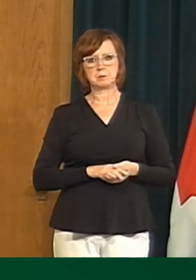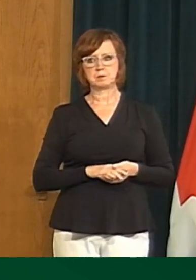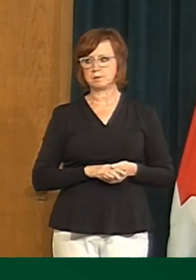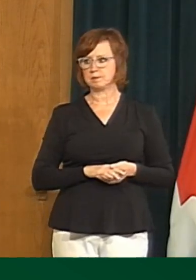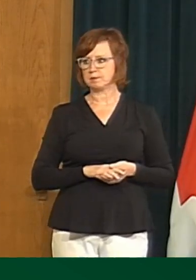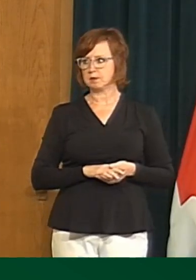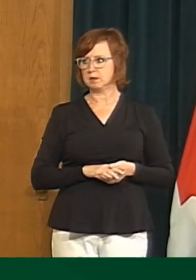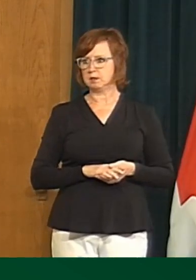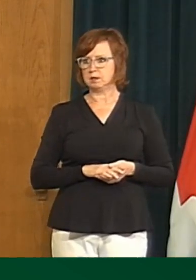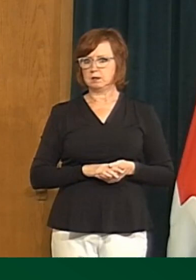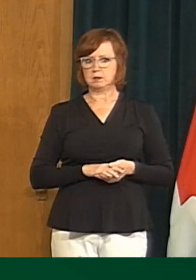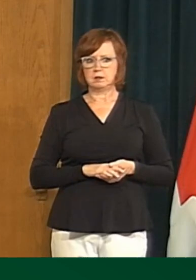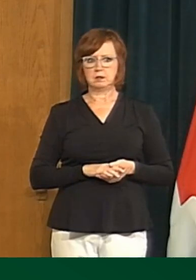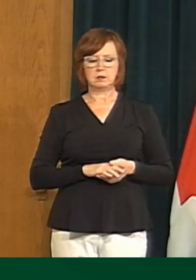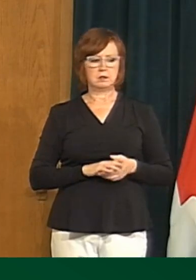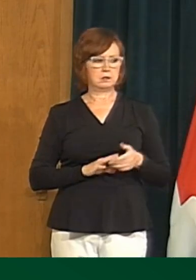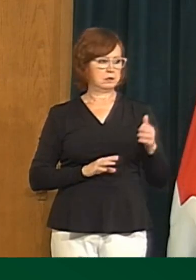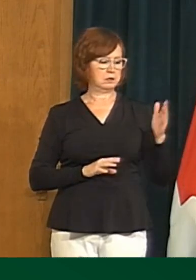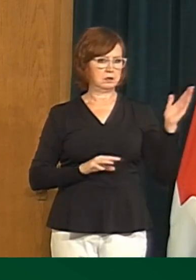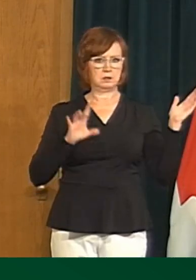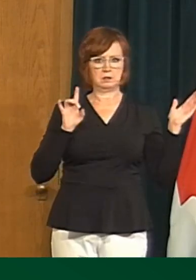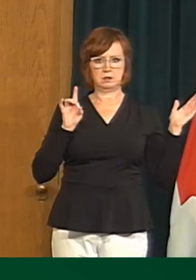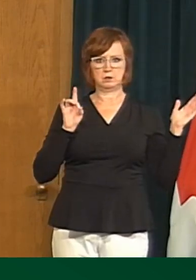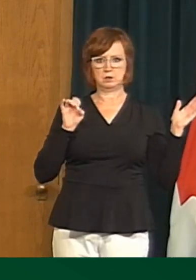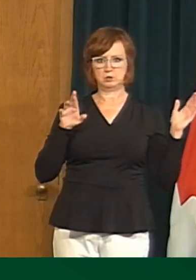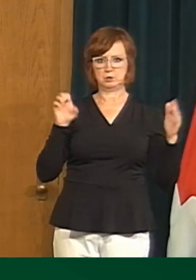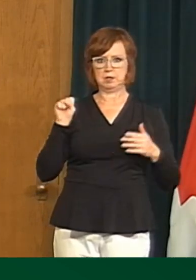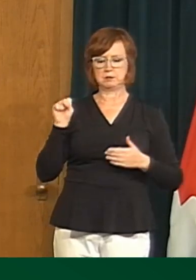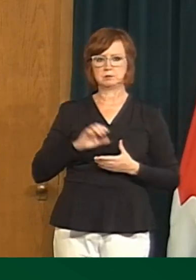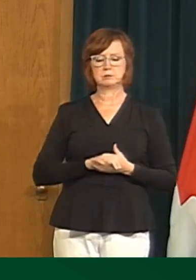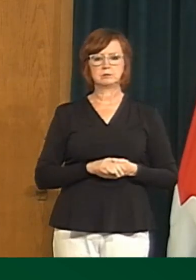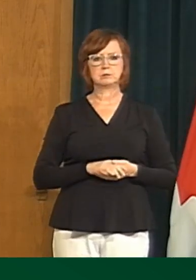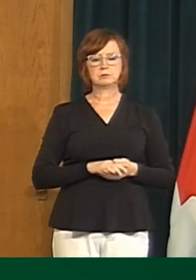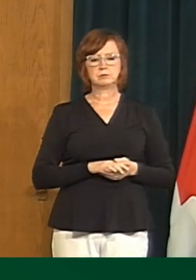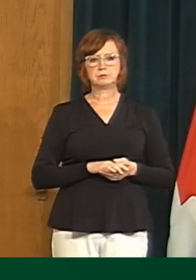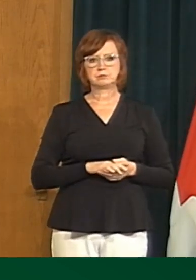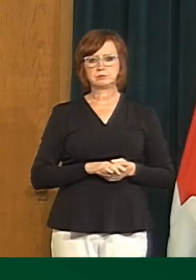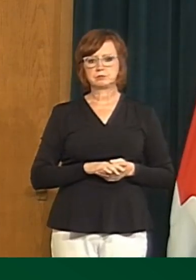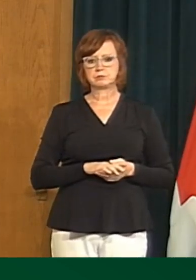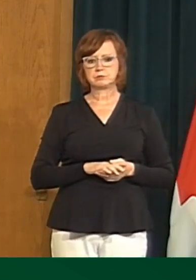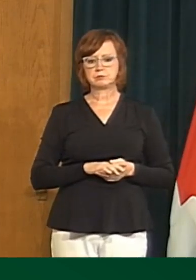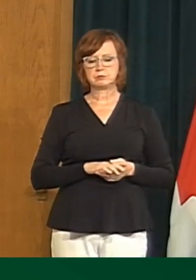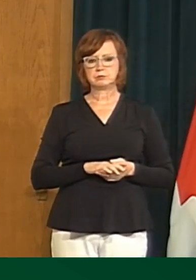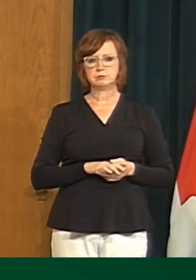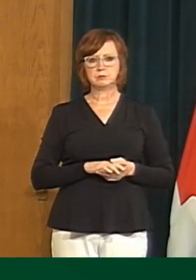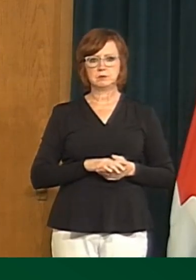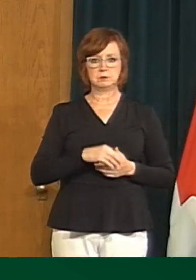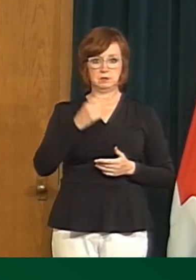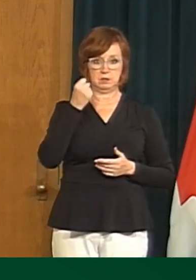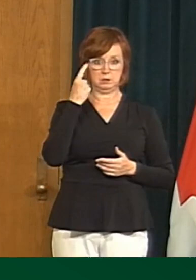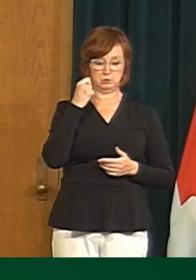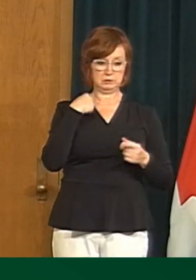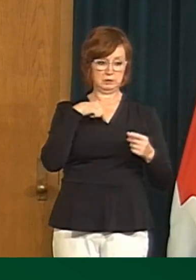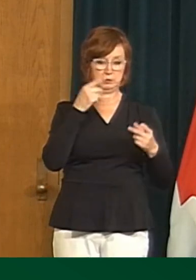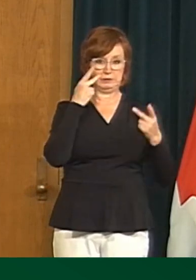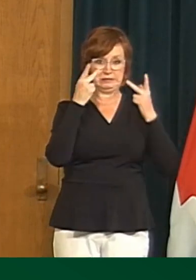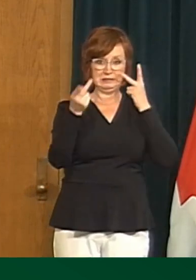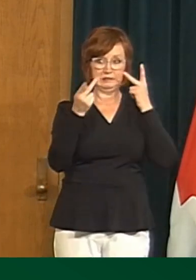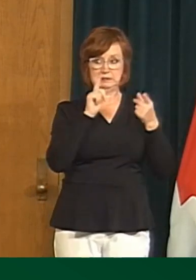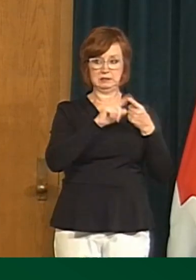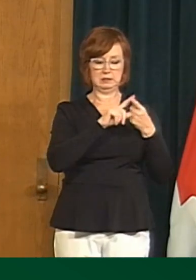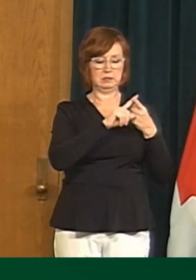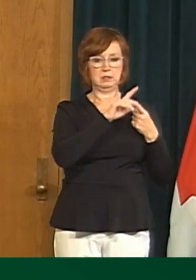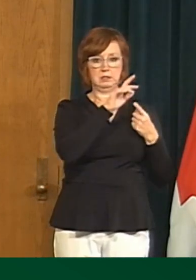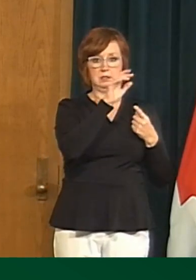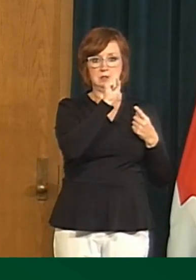that if you look at our use of green spaces in Saskatchewan within cities and municipalities and others, I think Saskatchewan